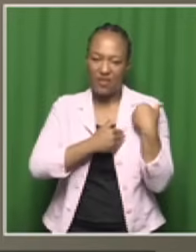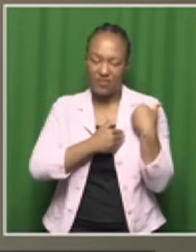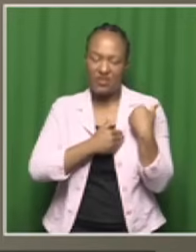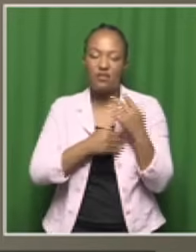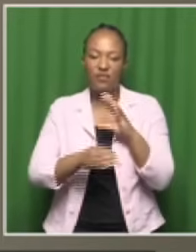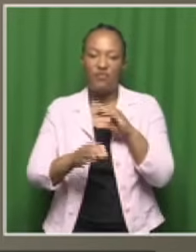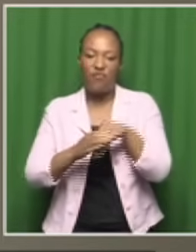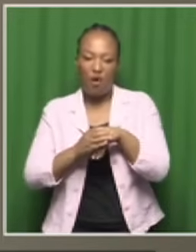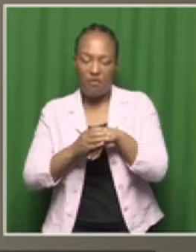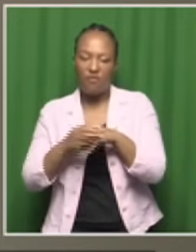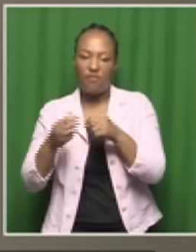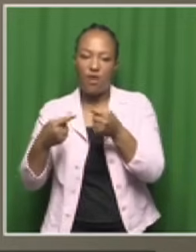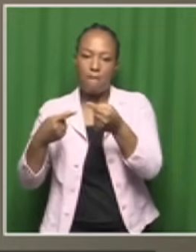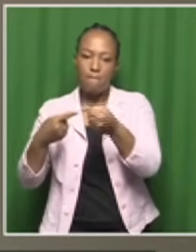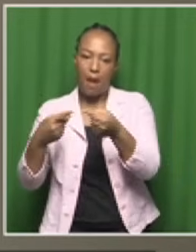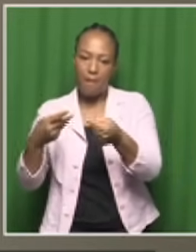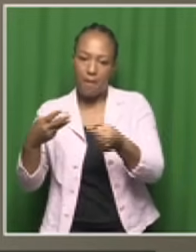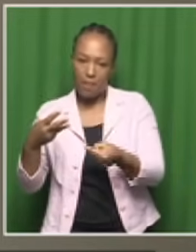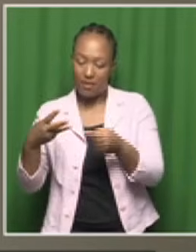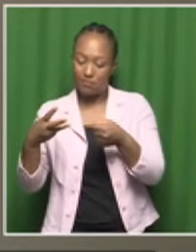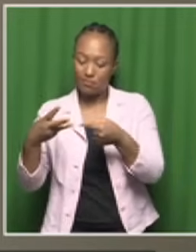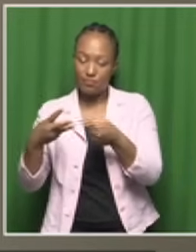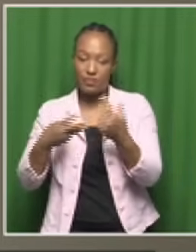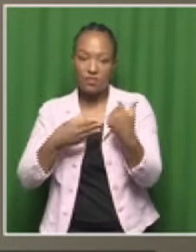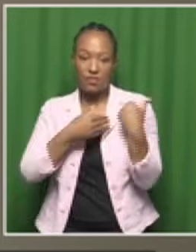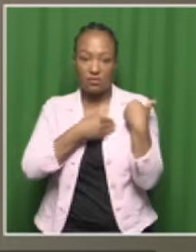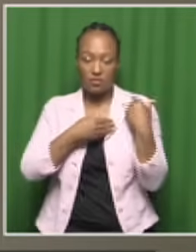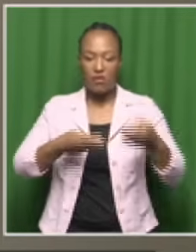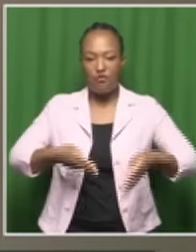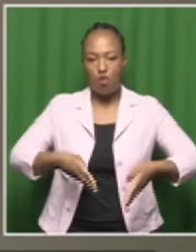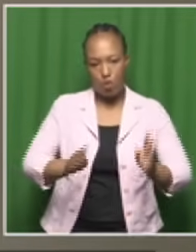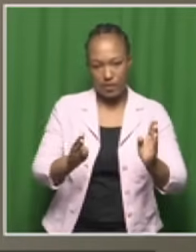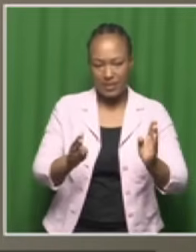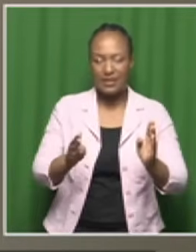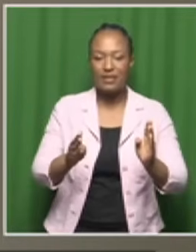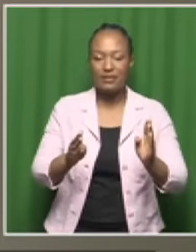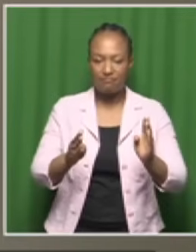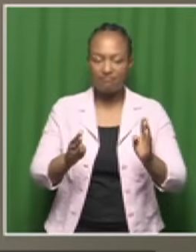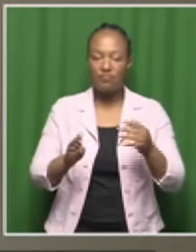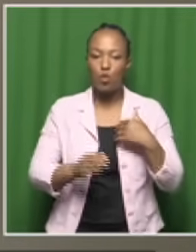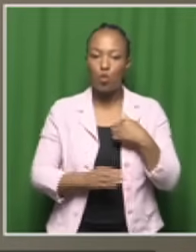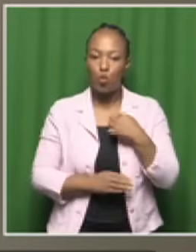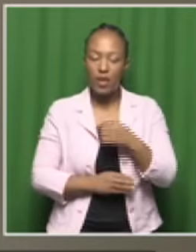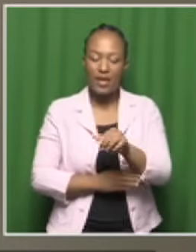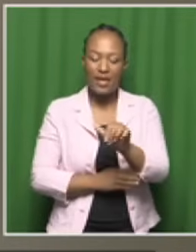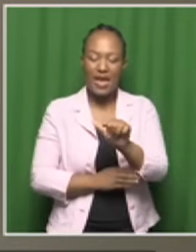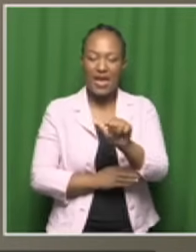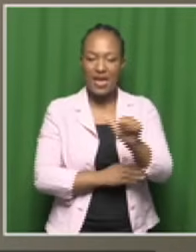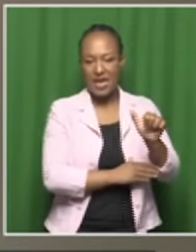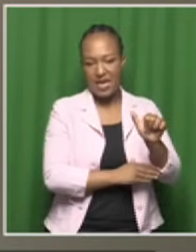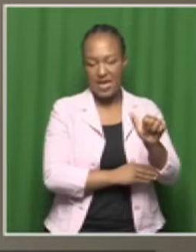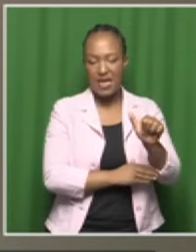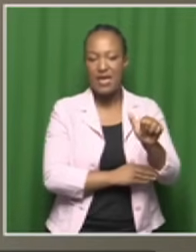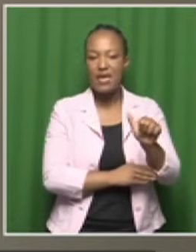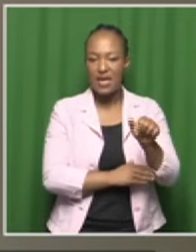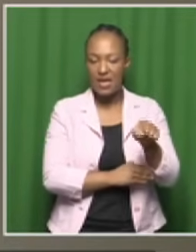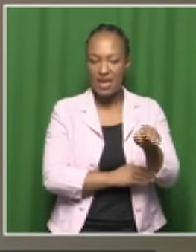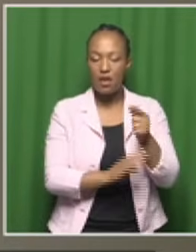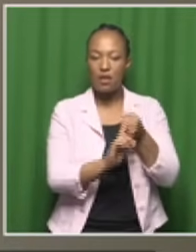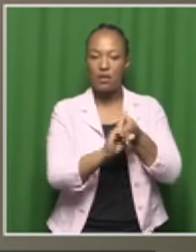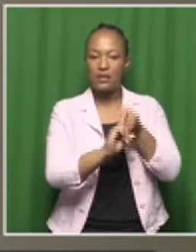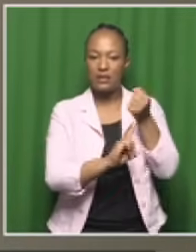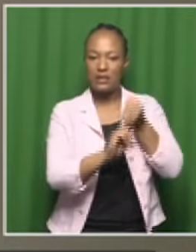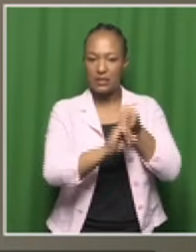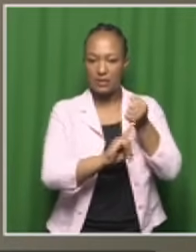road infrastructure is one of them. And as the Automobile Association, it's also another thing that we are advocating for in terms of